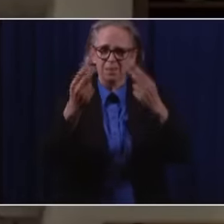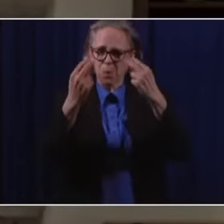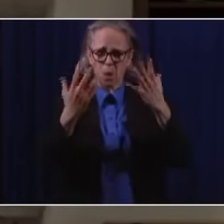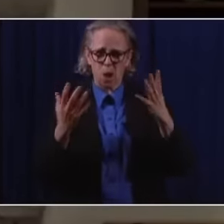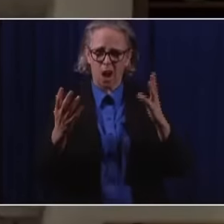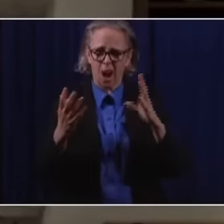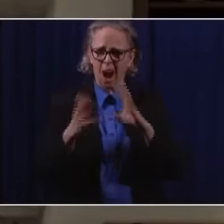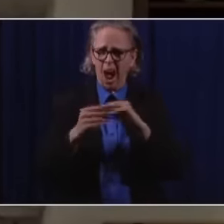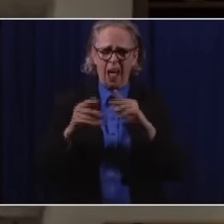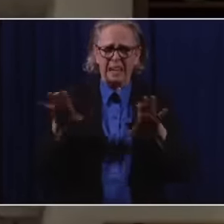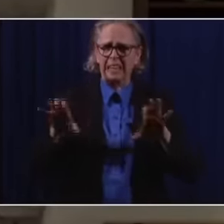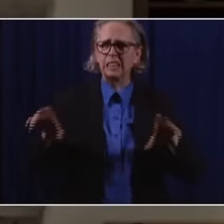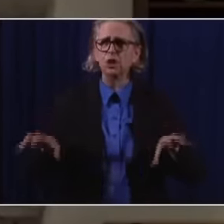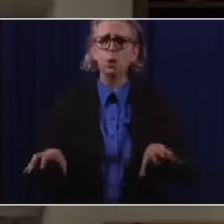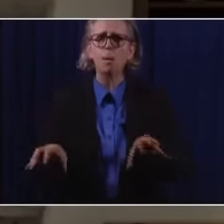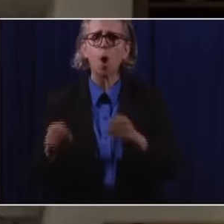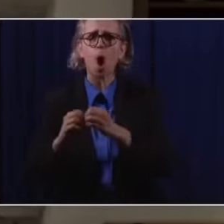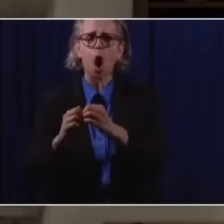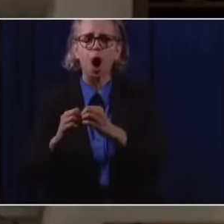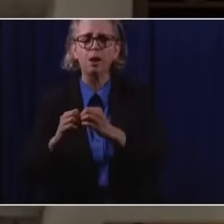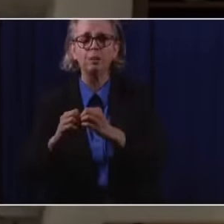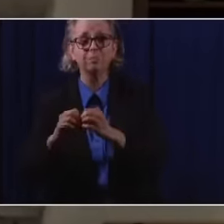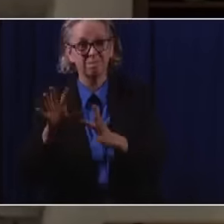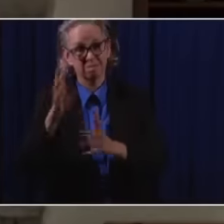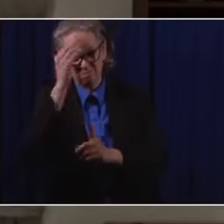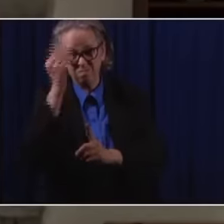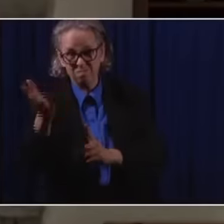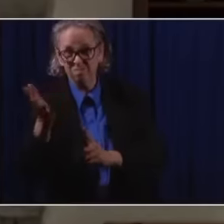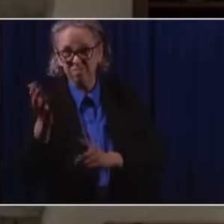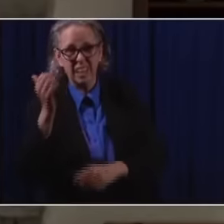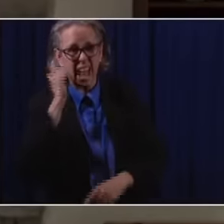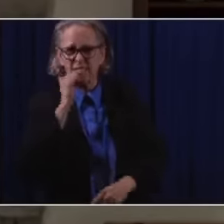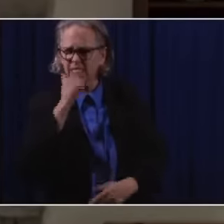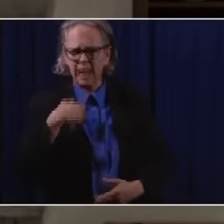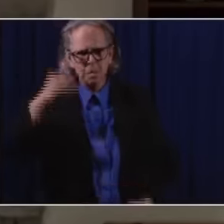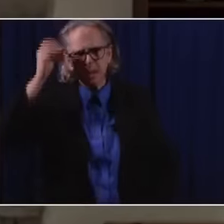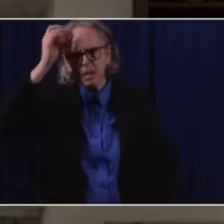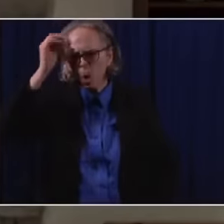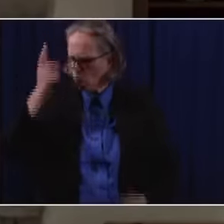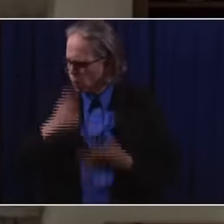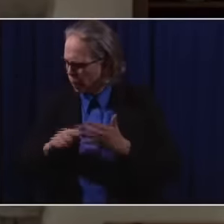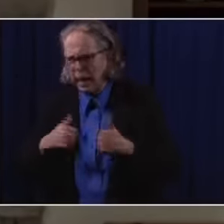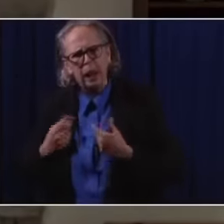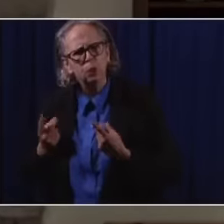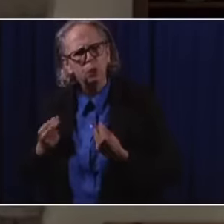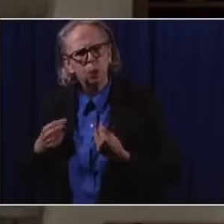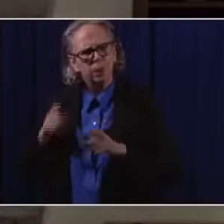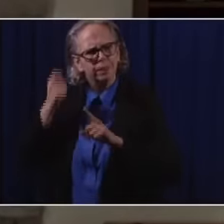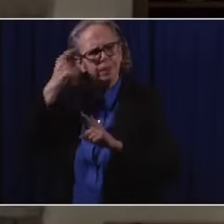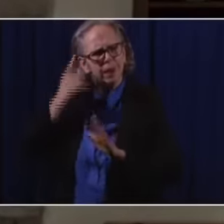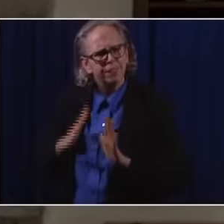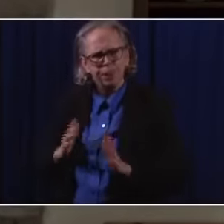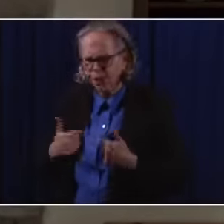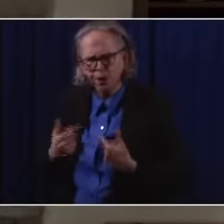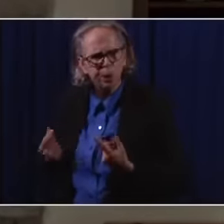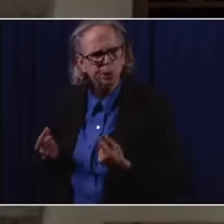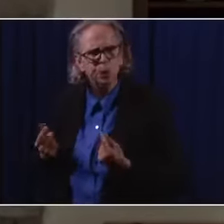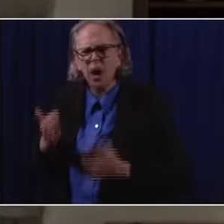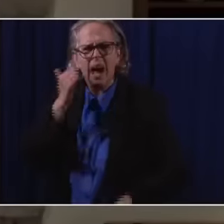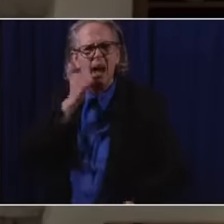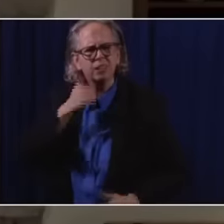ask myself that question every single day. And I ask, what else can we do?